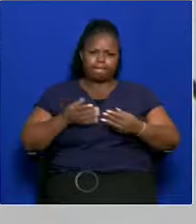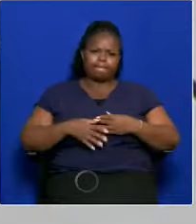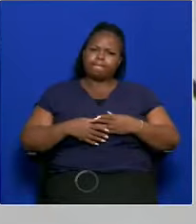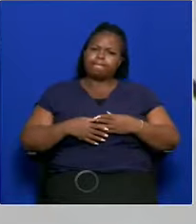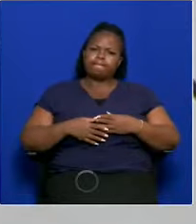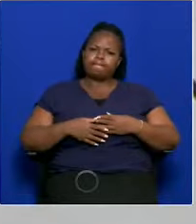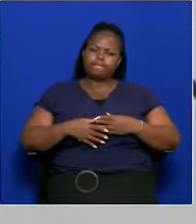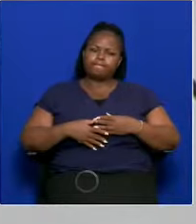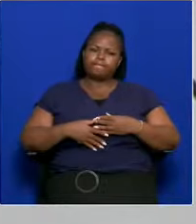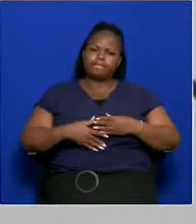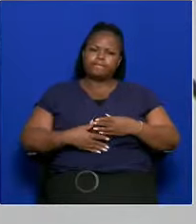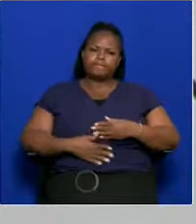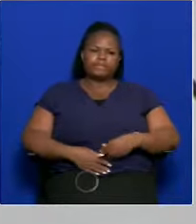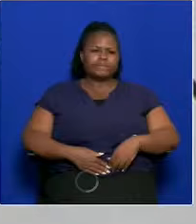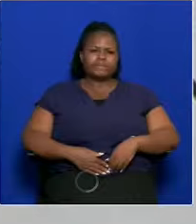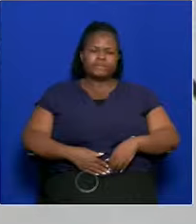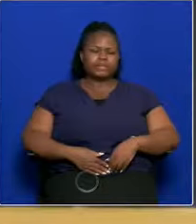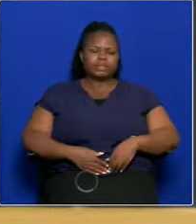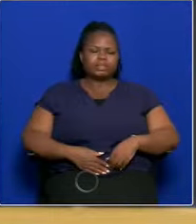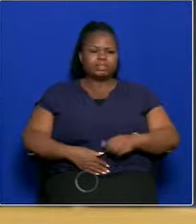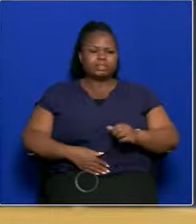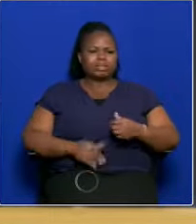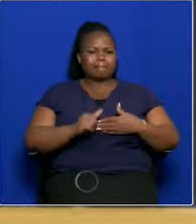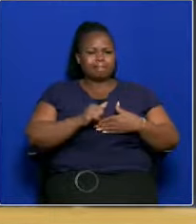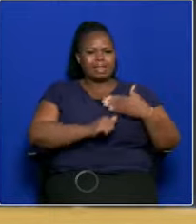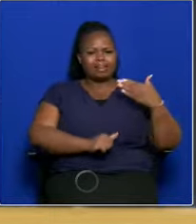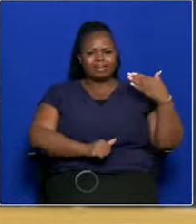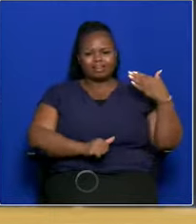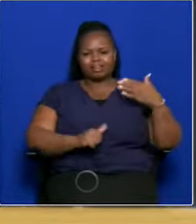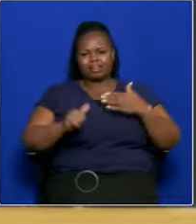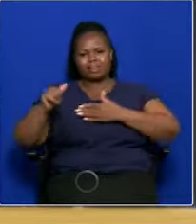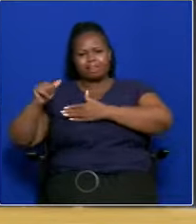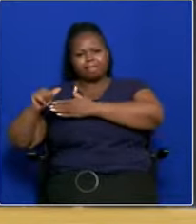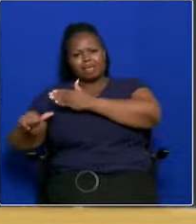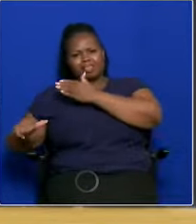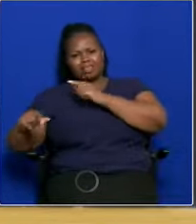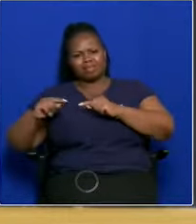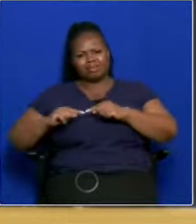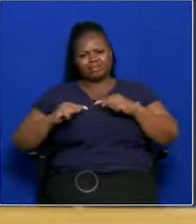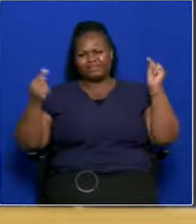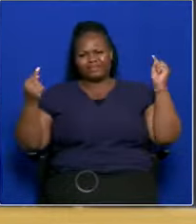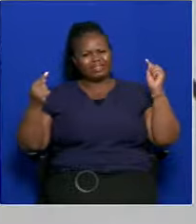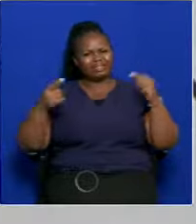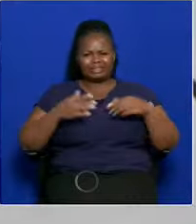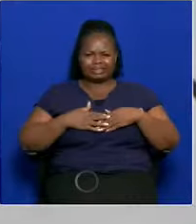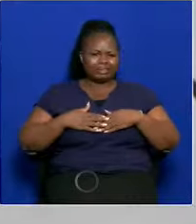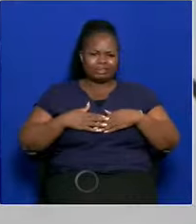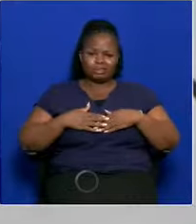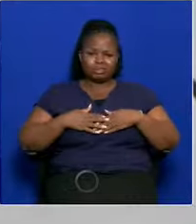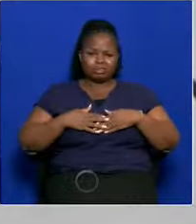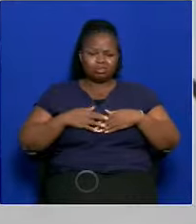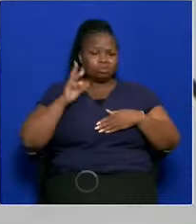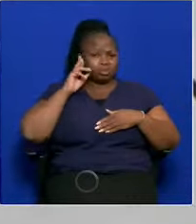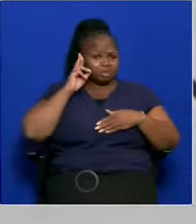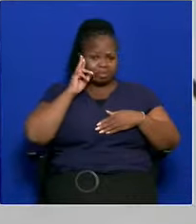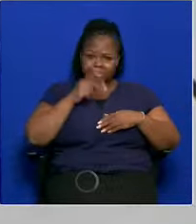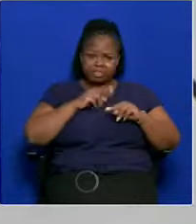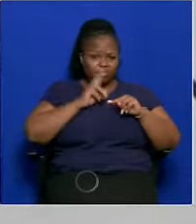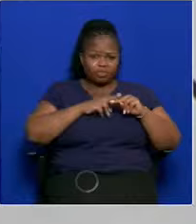it's too big a difference for you not to recall that it was not in February, it was in the later part of the year.